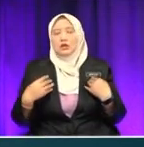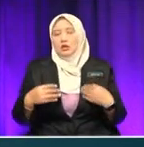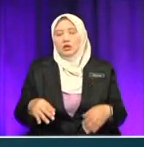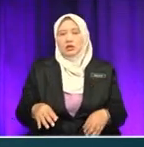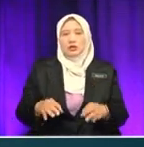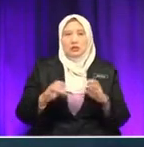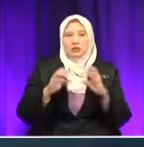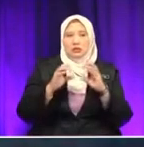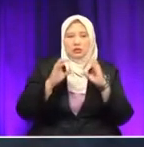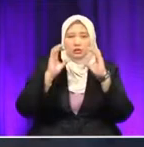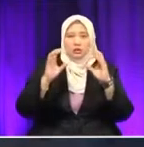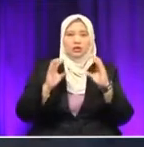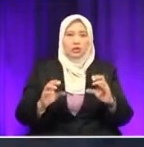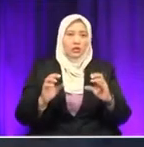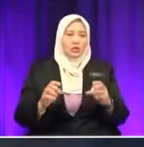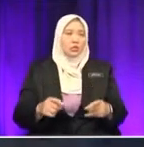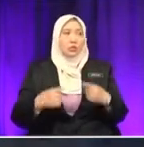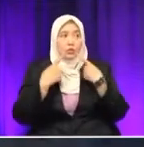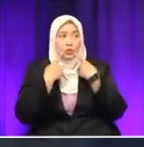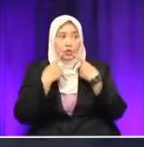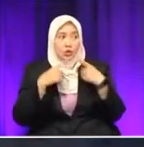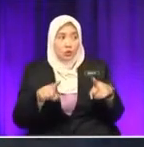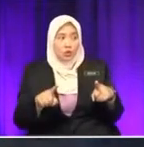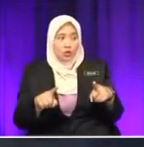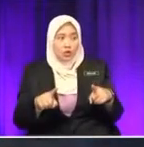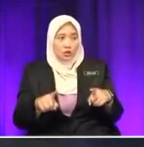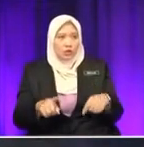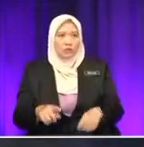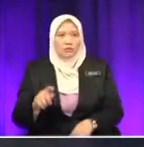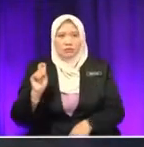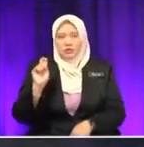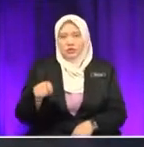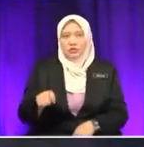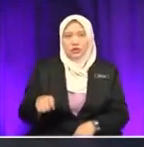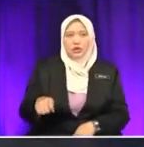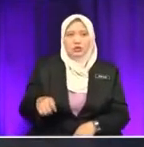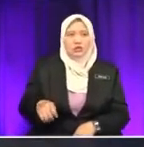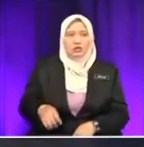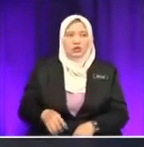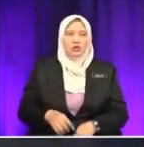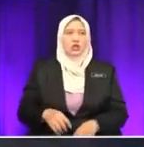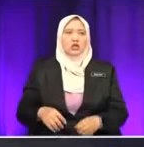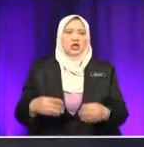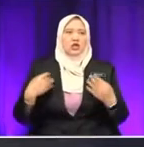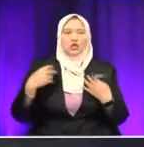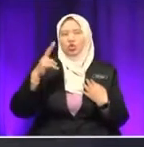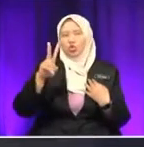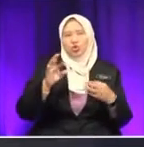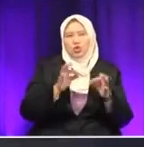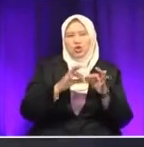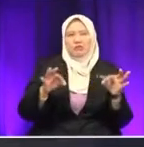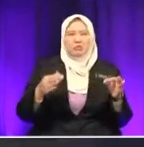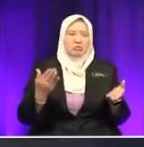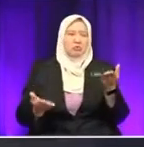high proficiency learners, you can give two sentences, but the low proficiency learners, you might as well just give one